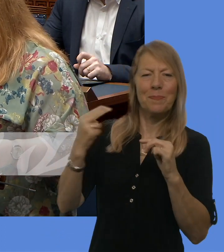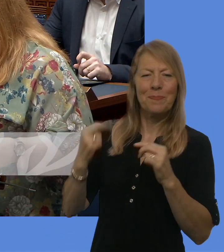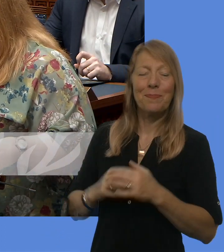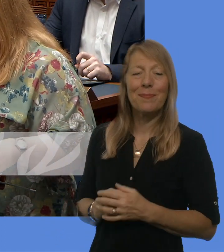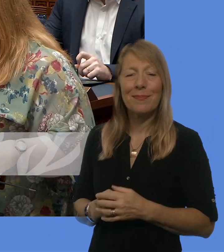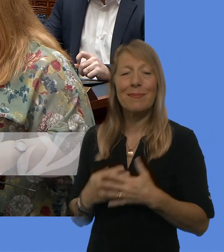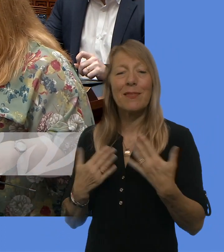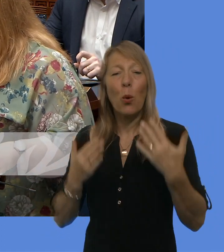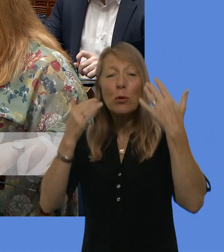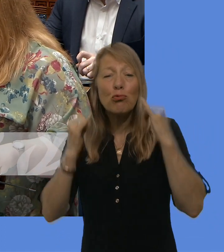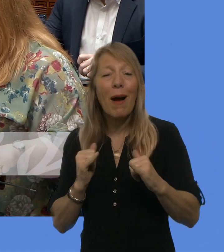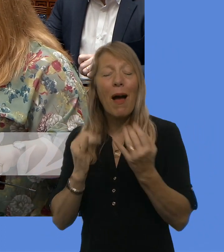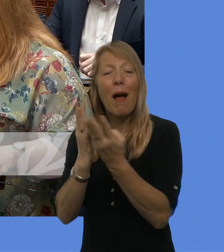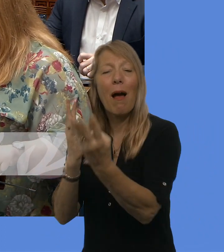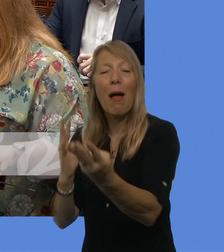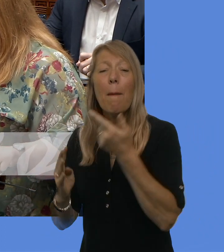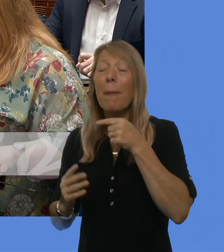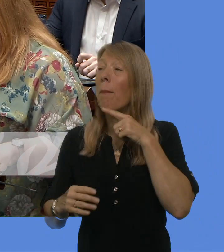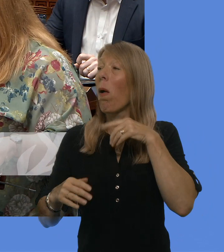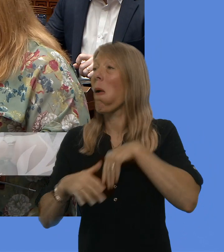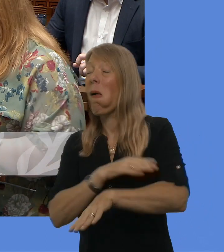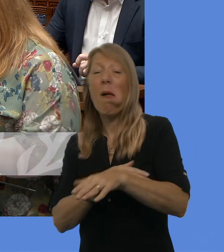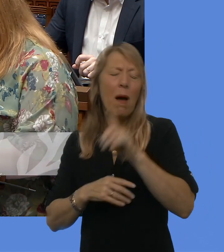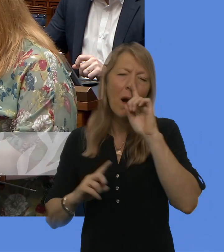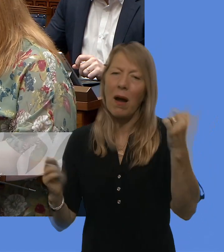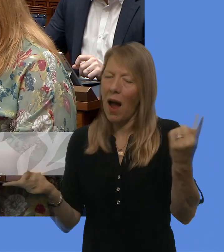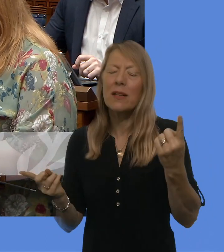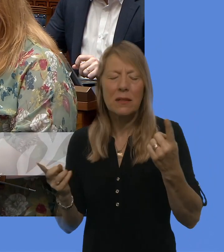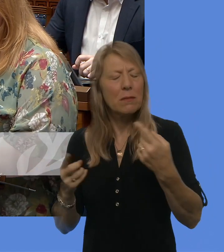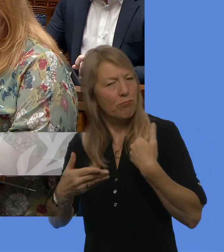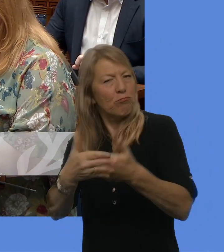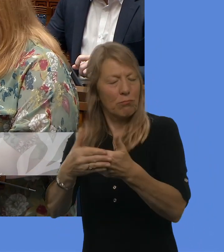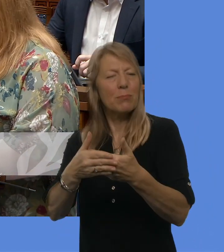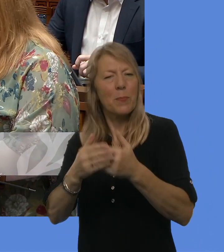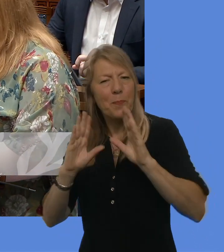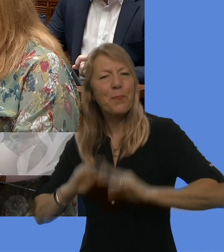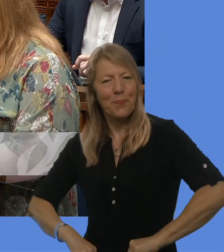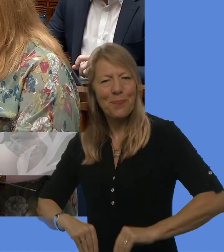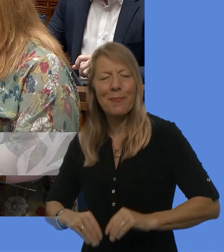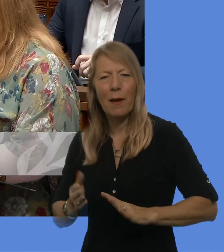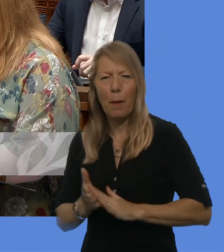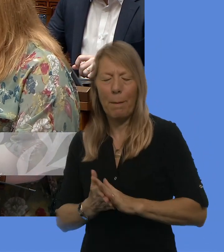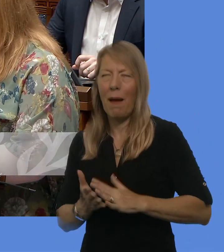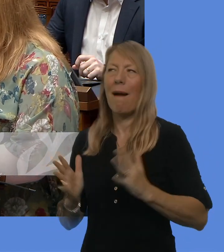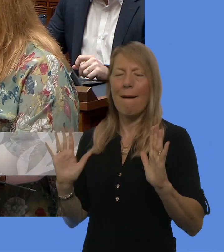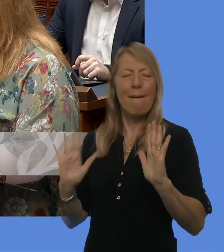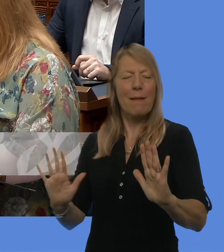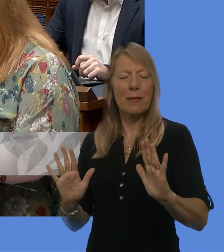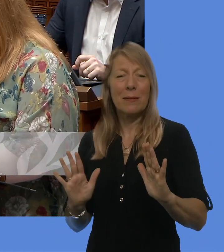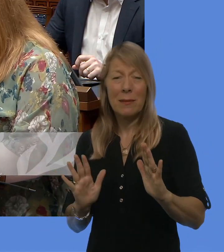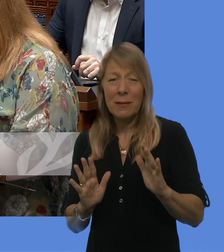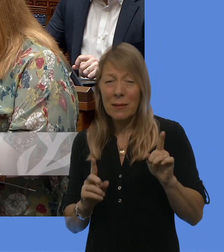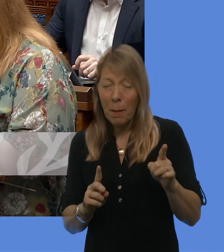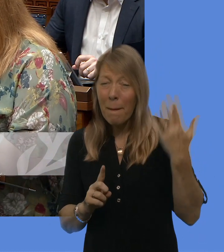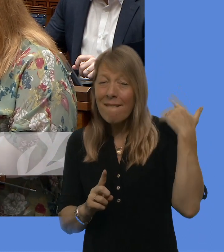trial. Complainants are no longer required to give oral evidence at a committal hearing, forcing them to give evidence about the most traumatic moment in their life